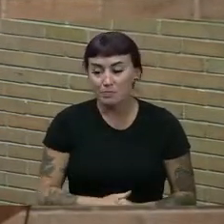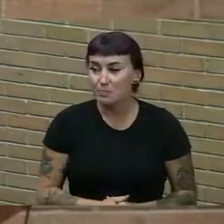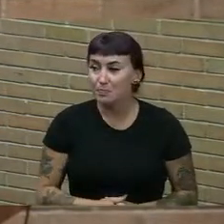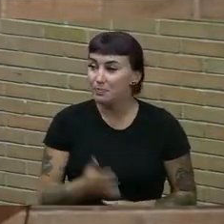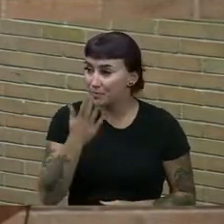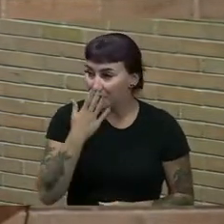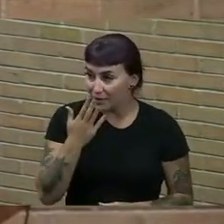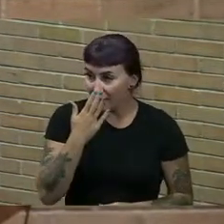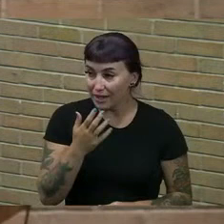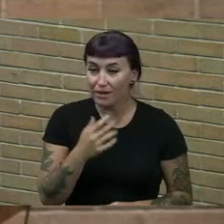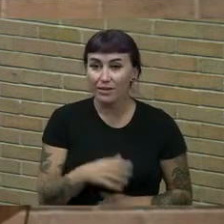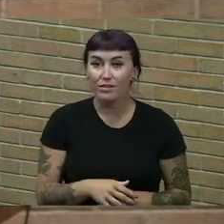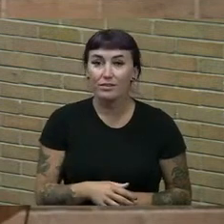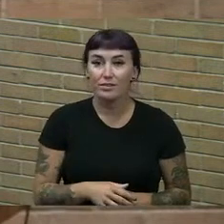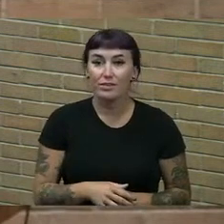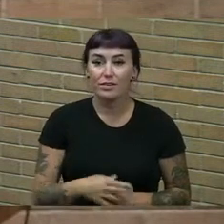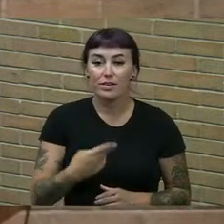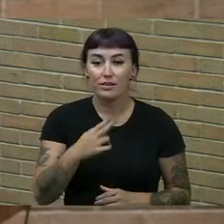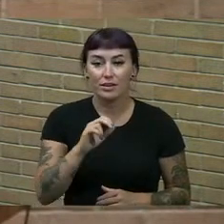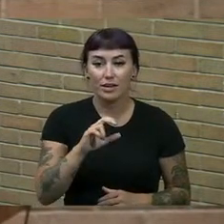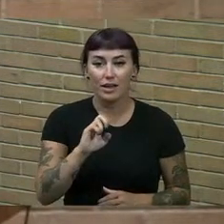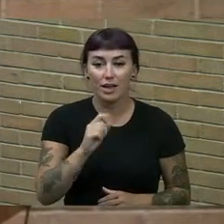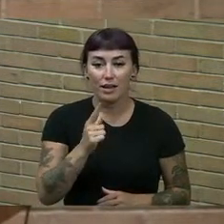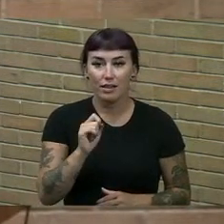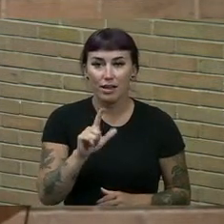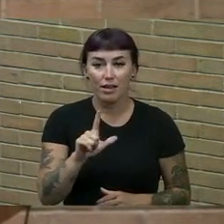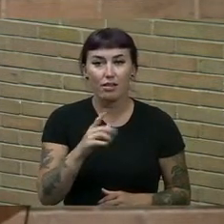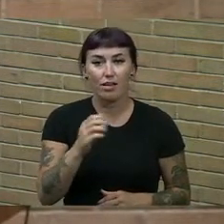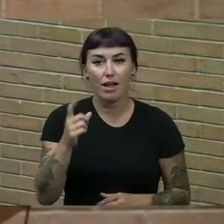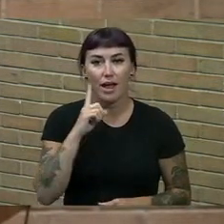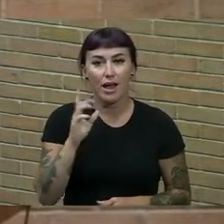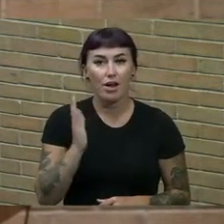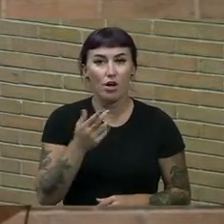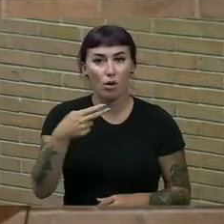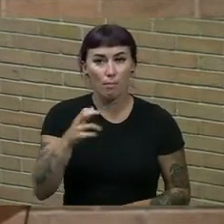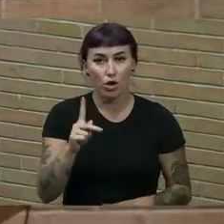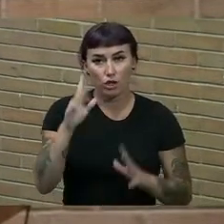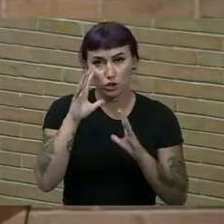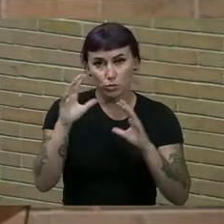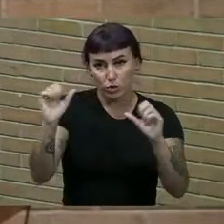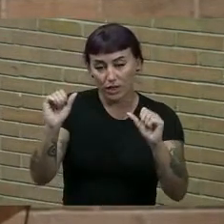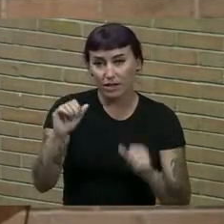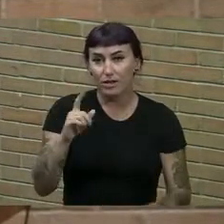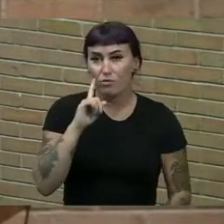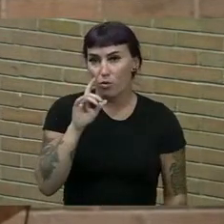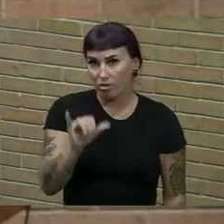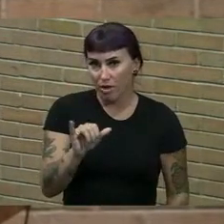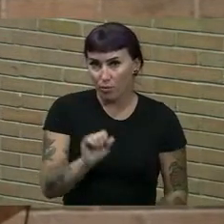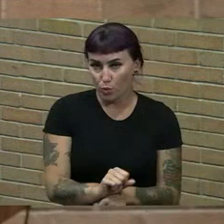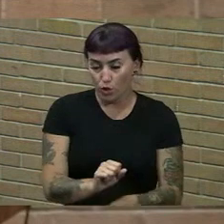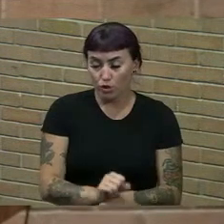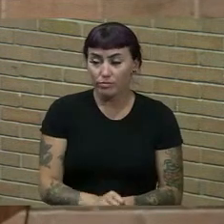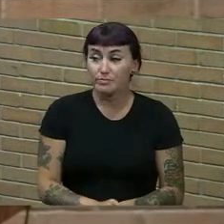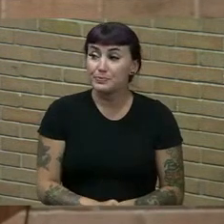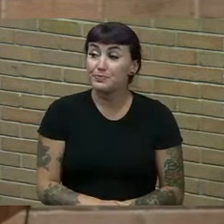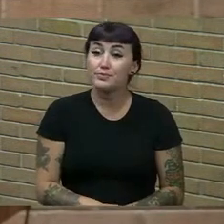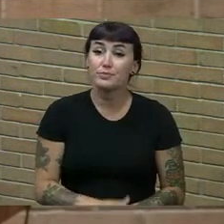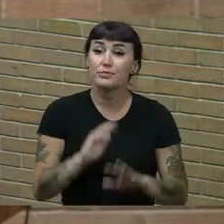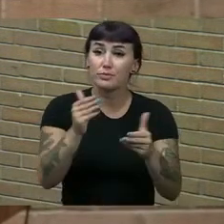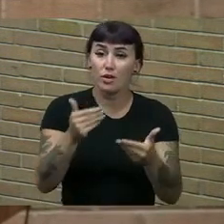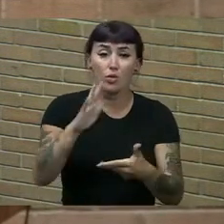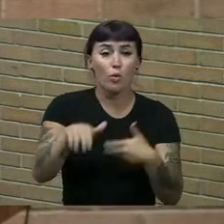So thank you to Hillel, and thank you to our Park Superintendent, Matt Beeman, for that. But we do invite the